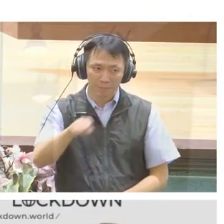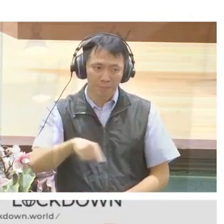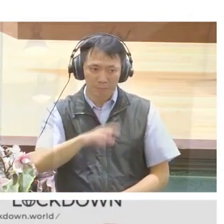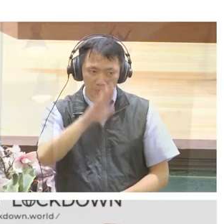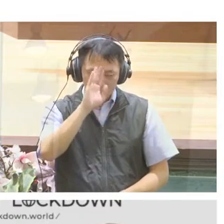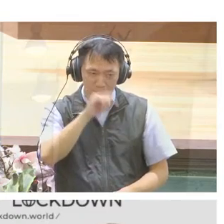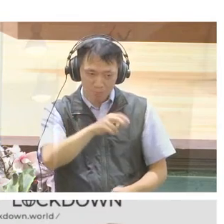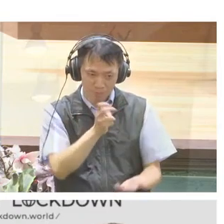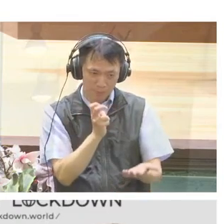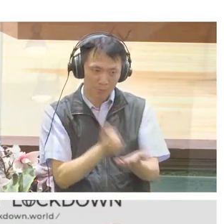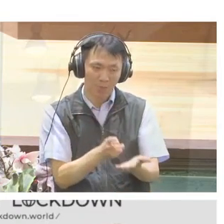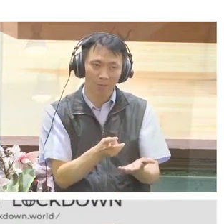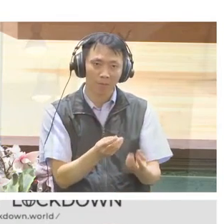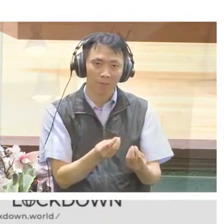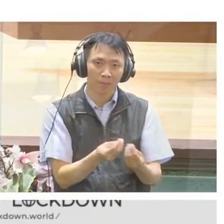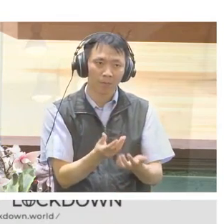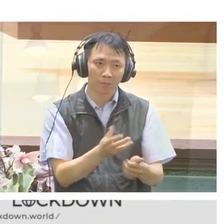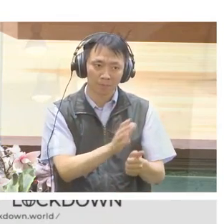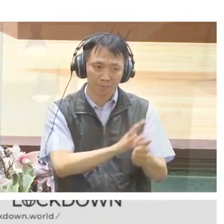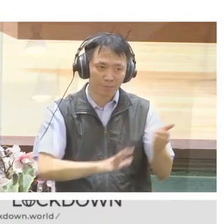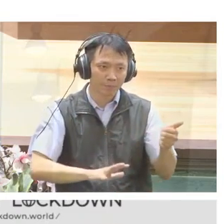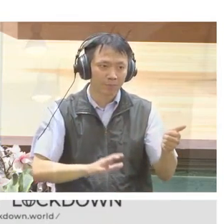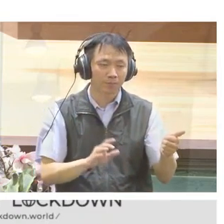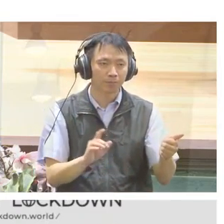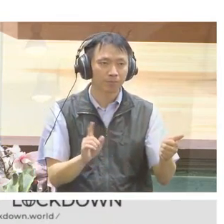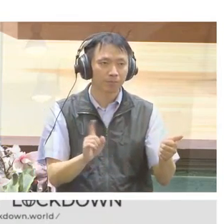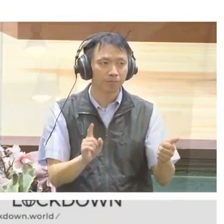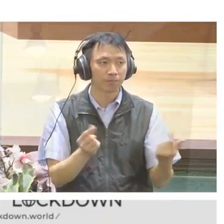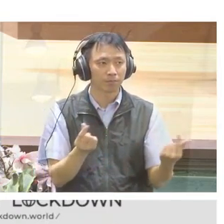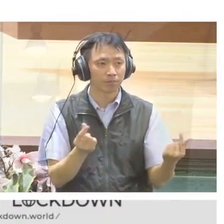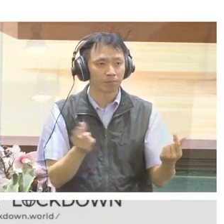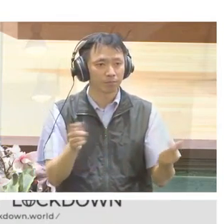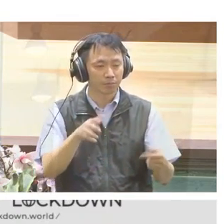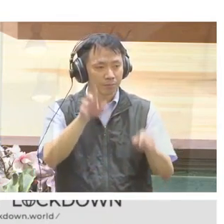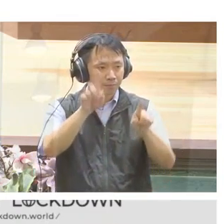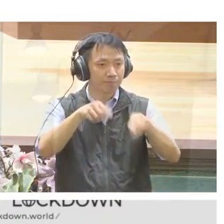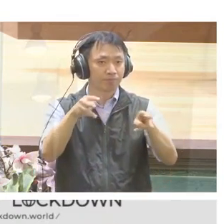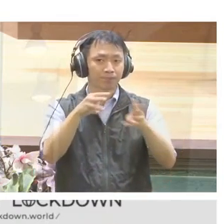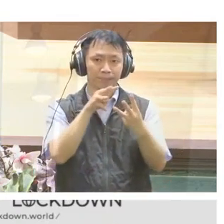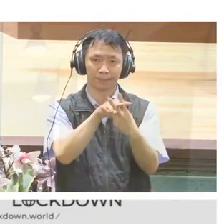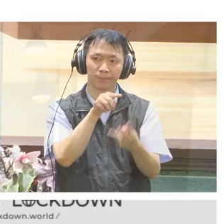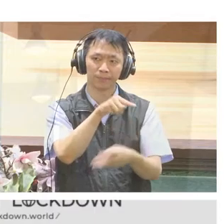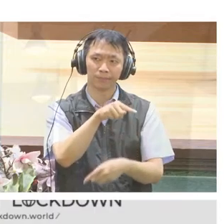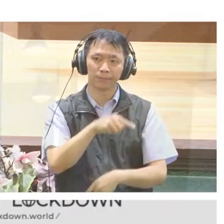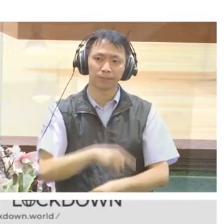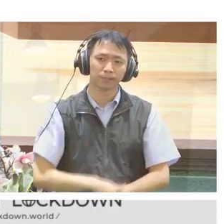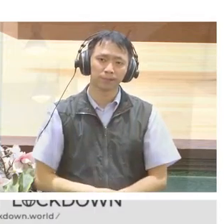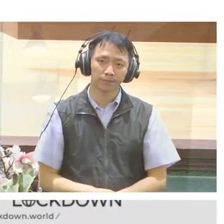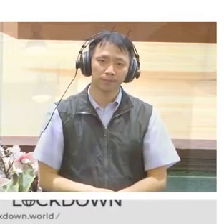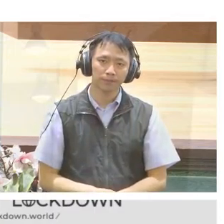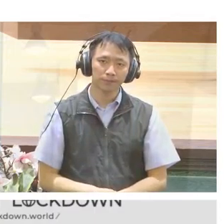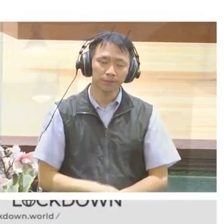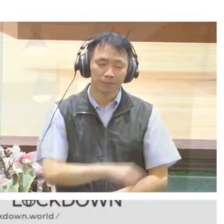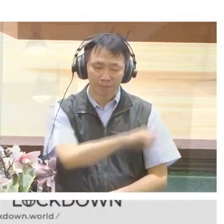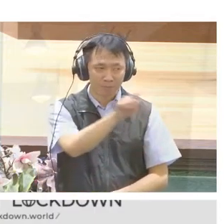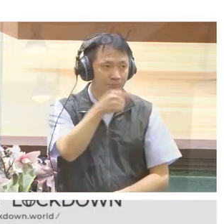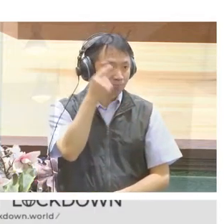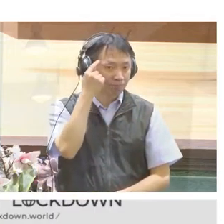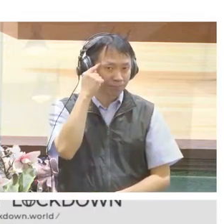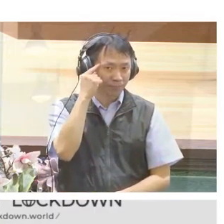a couple of them. Uganda, for example, you might think that banning private vehicles may not have